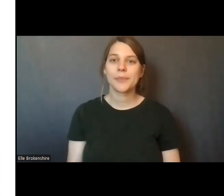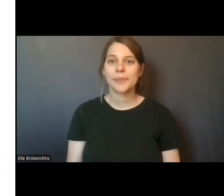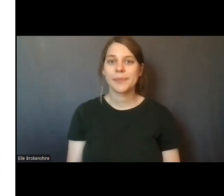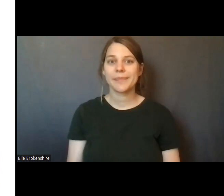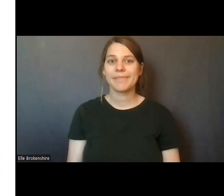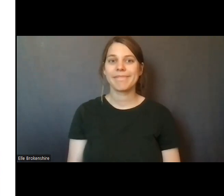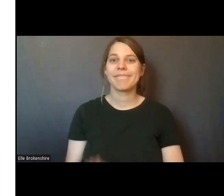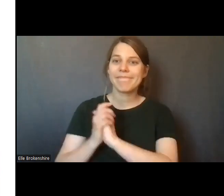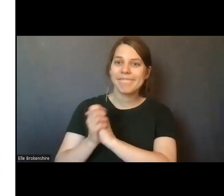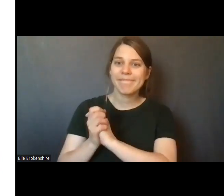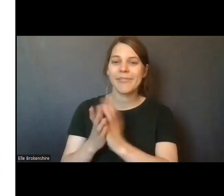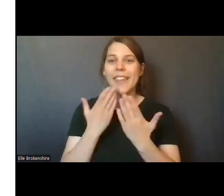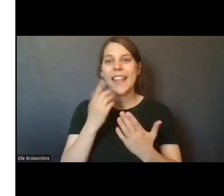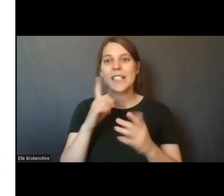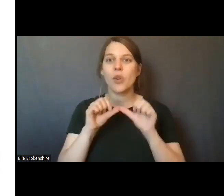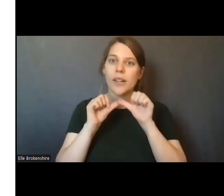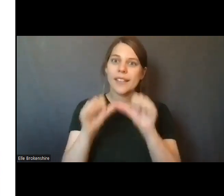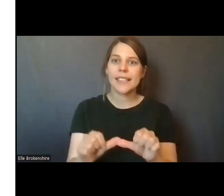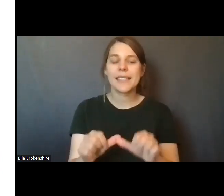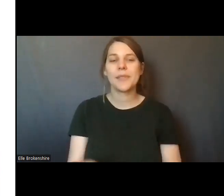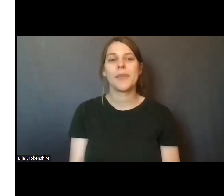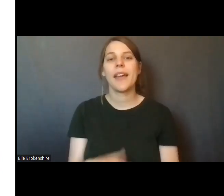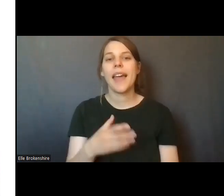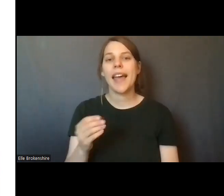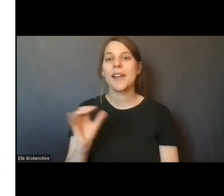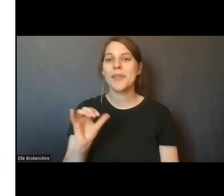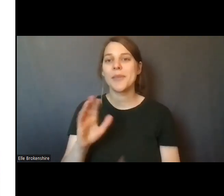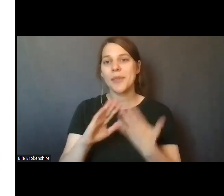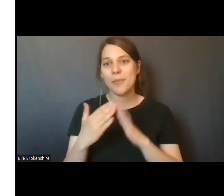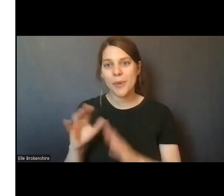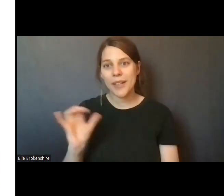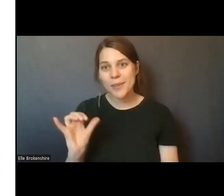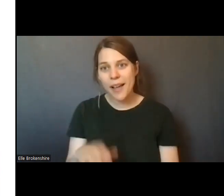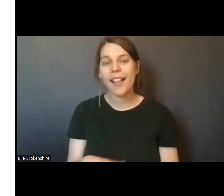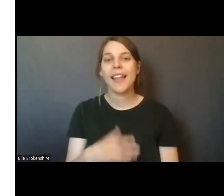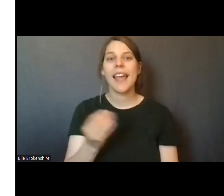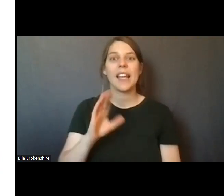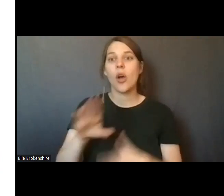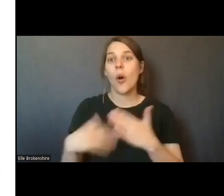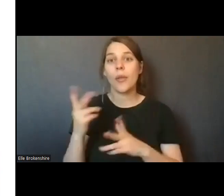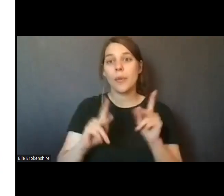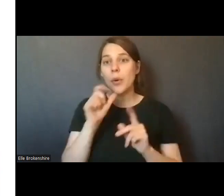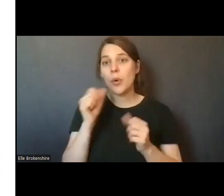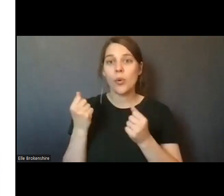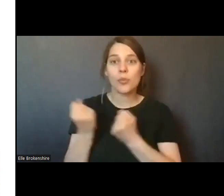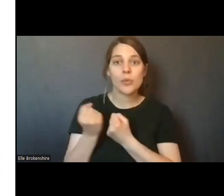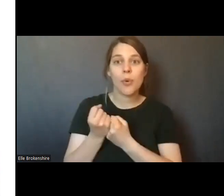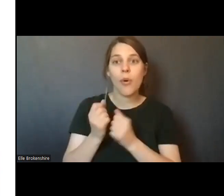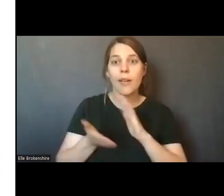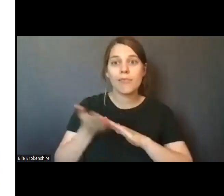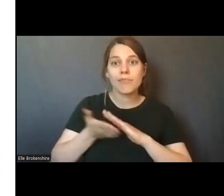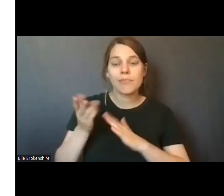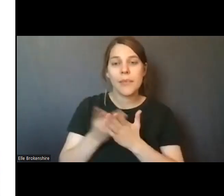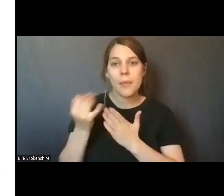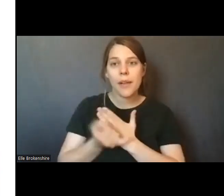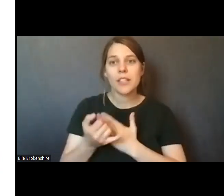kudos and thanks for staying with it, as well as the community, as well as, all the folks behind these projects. I think,